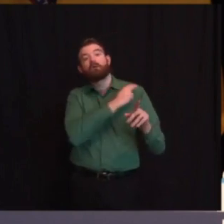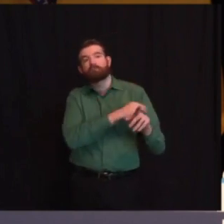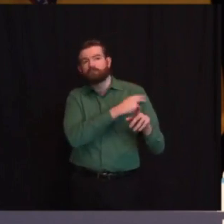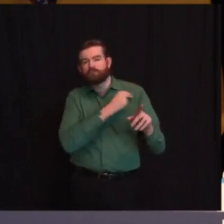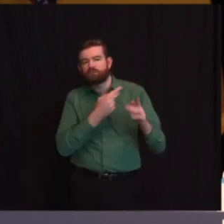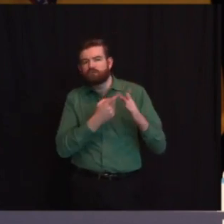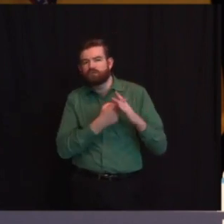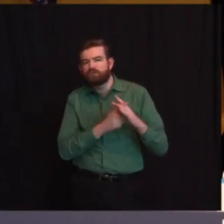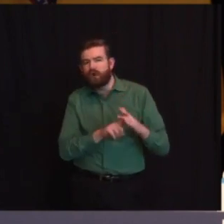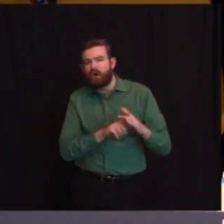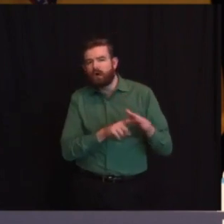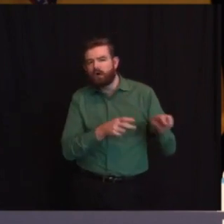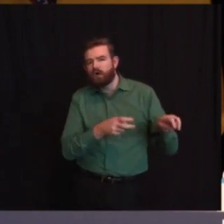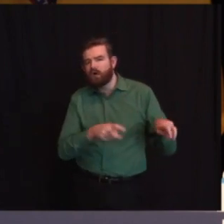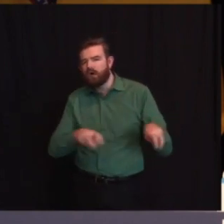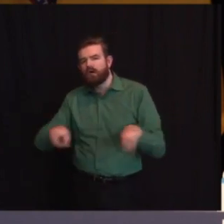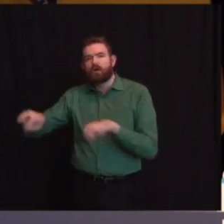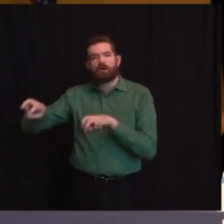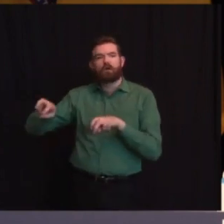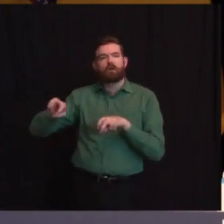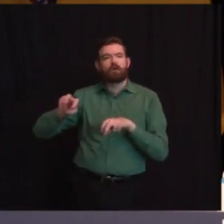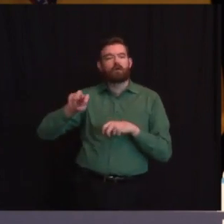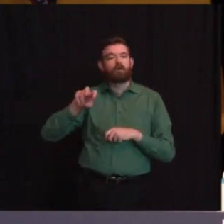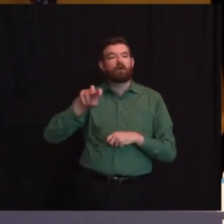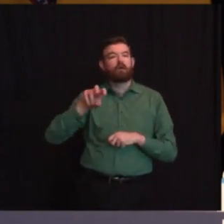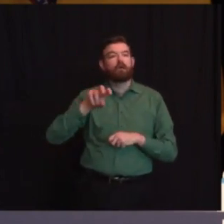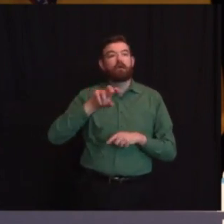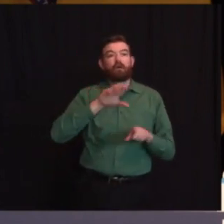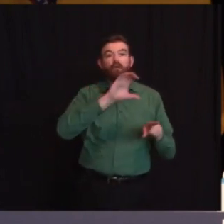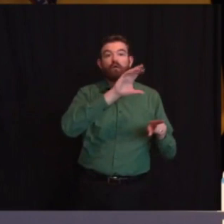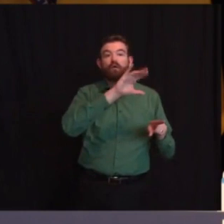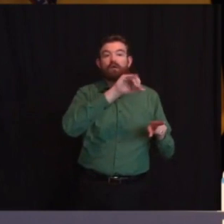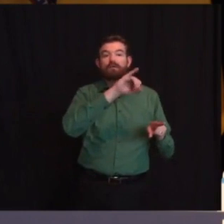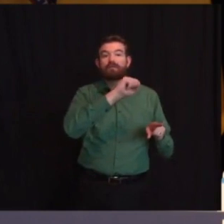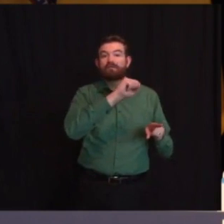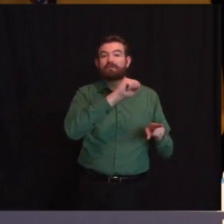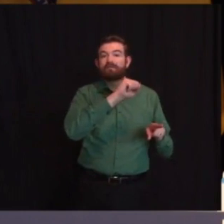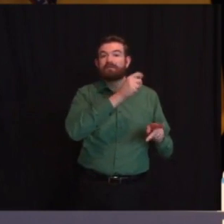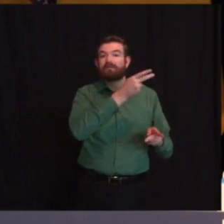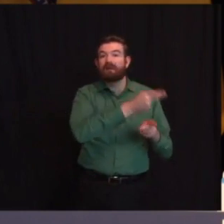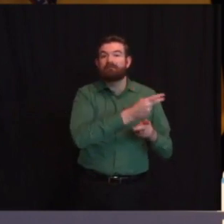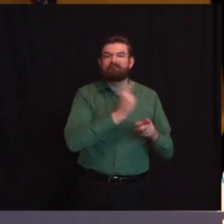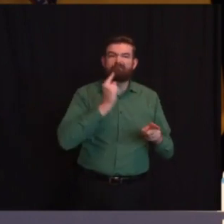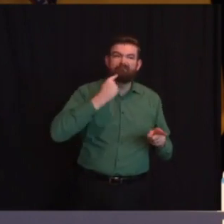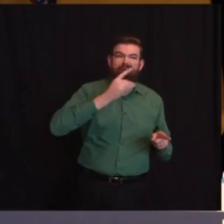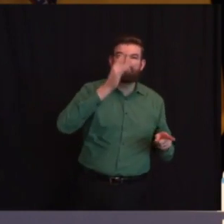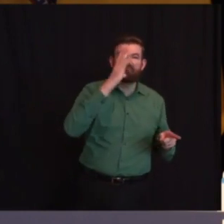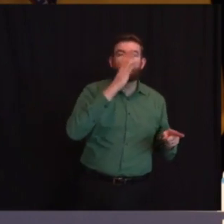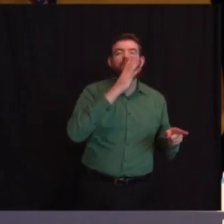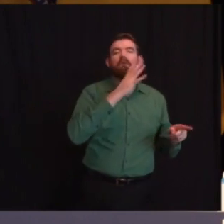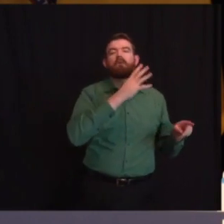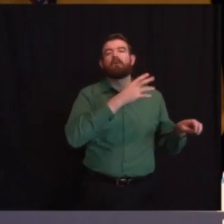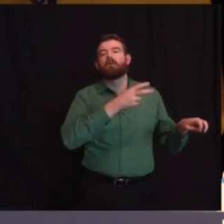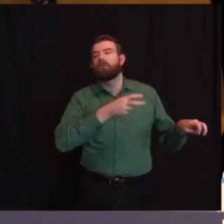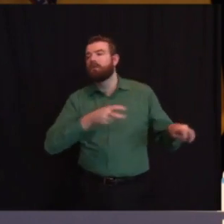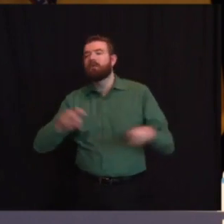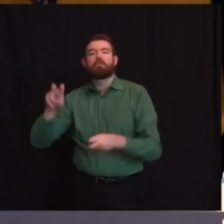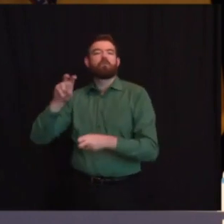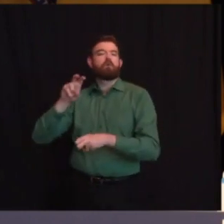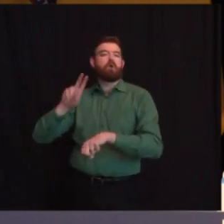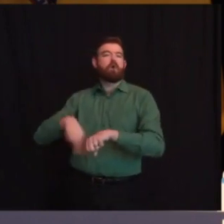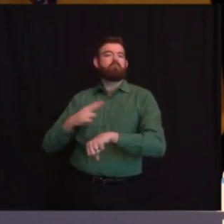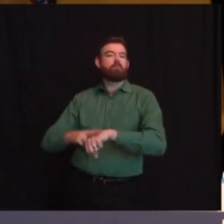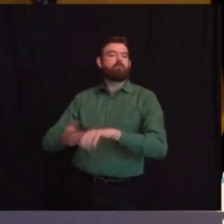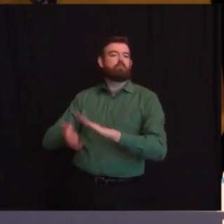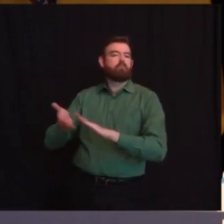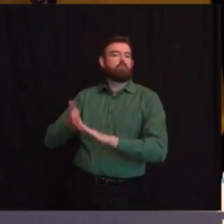call crisis standards of care to standard operations. Crisis standards of care are situations